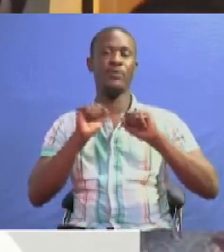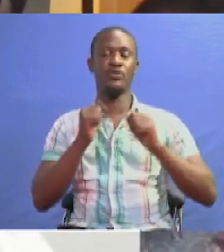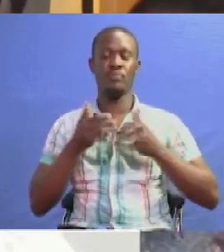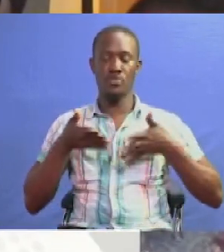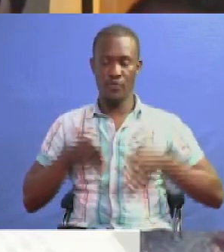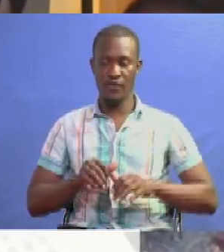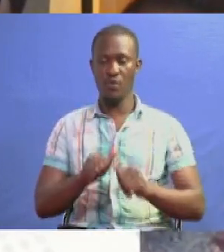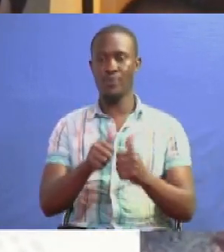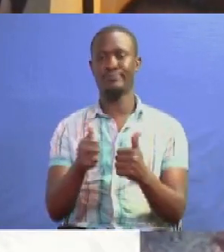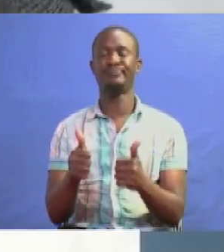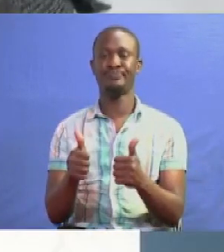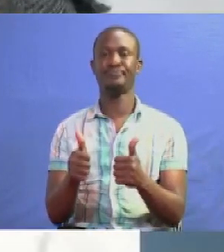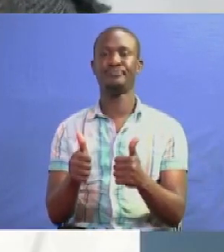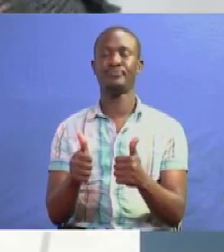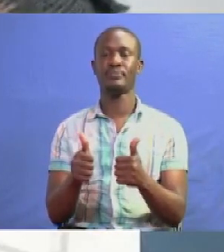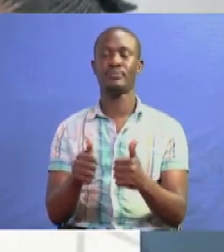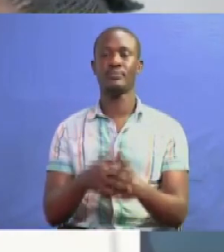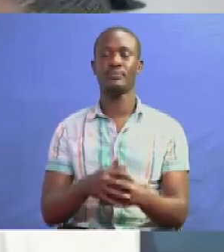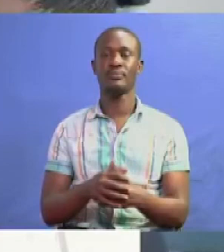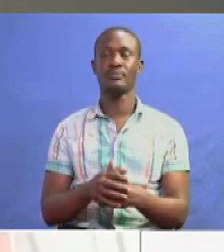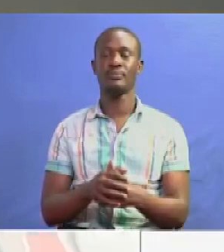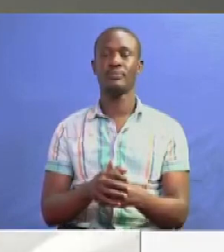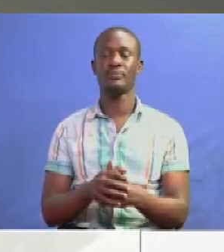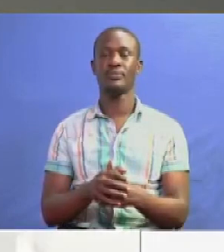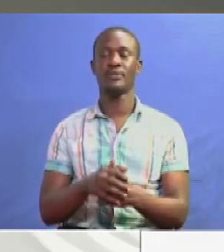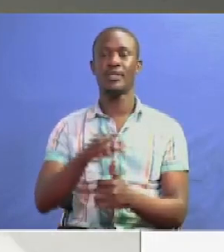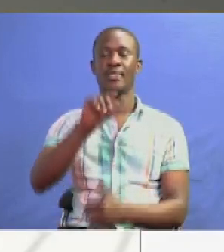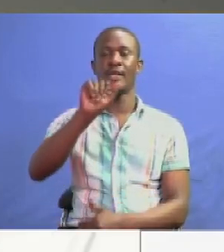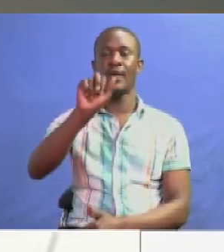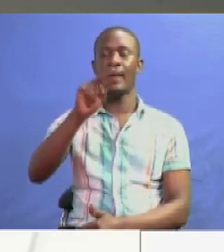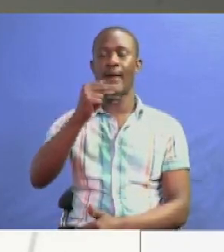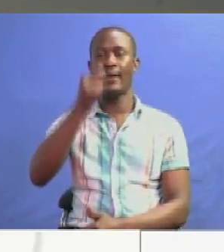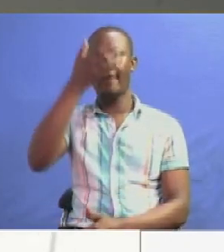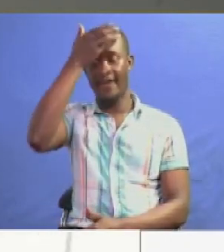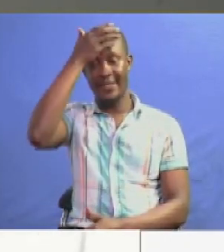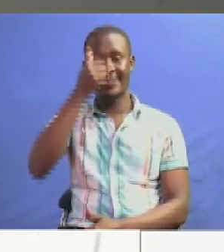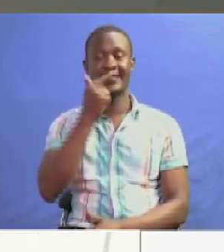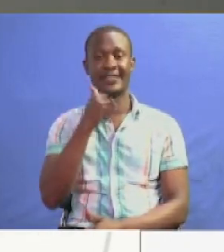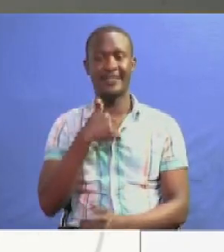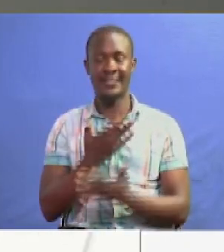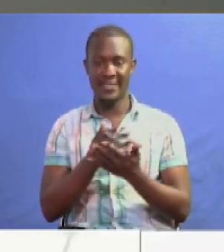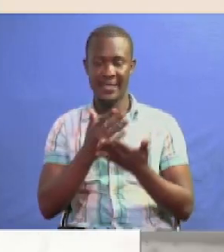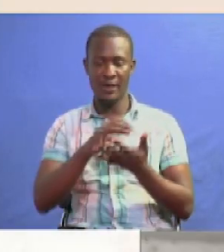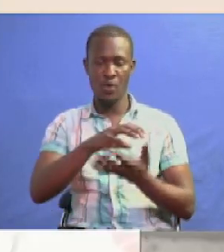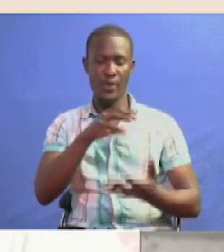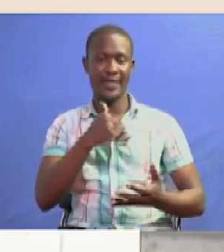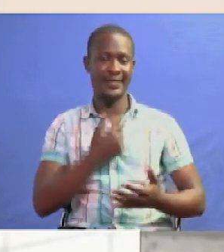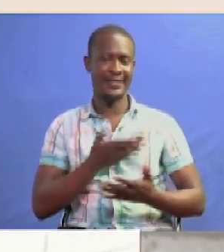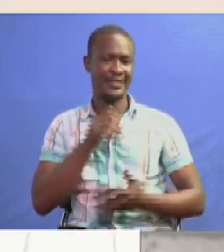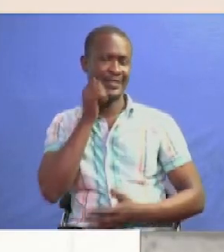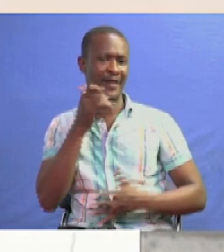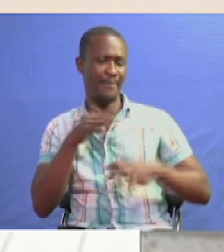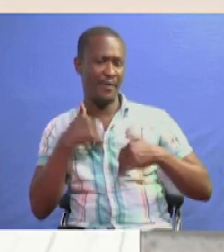deliver safely. Evelyn Kahare, the nurse in charge, noted a marked increase in patient numbers